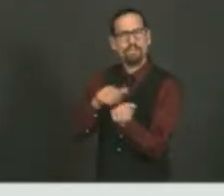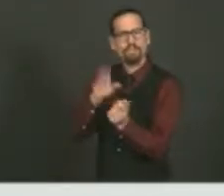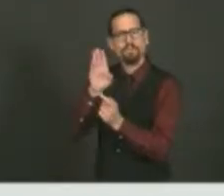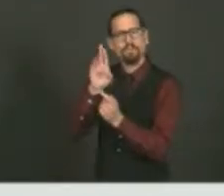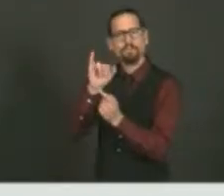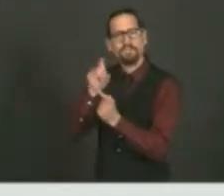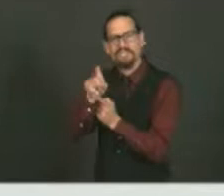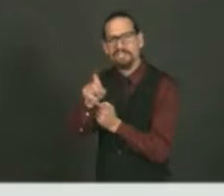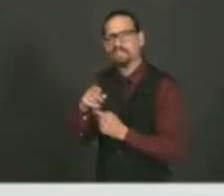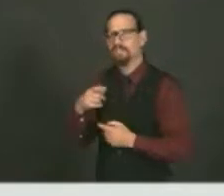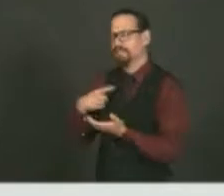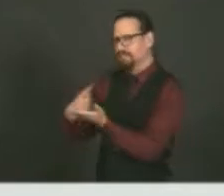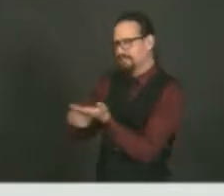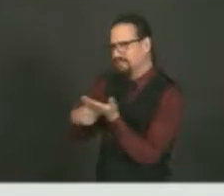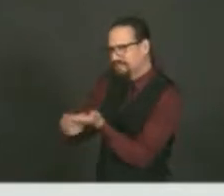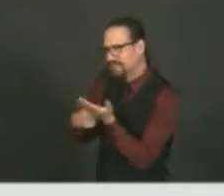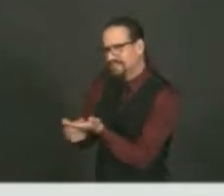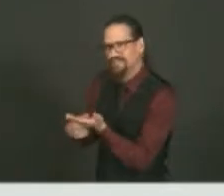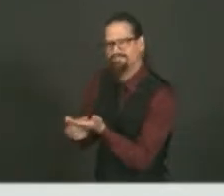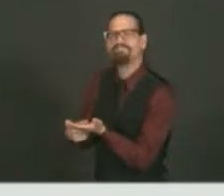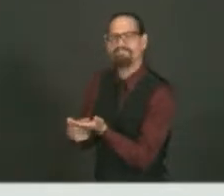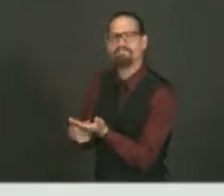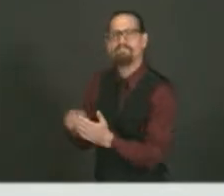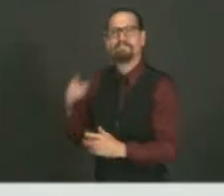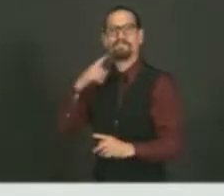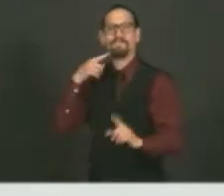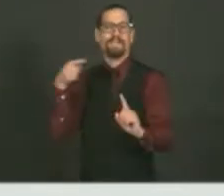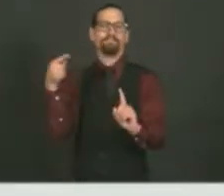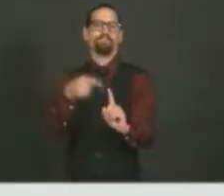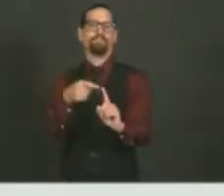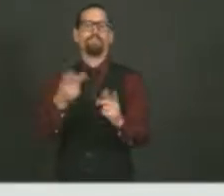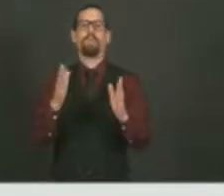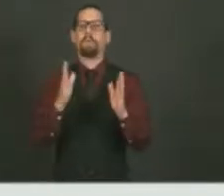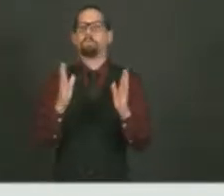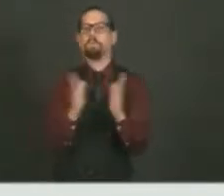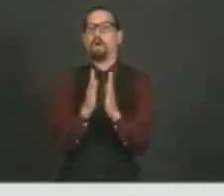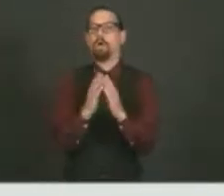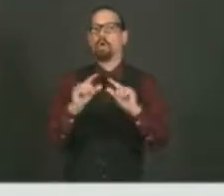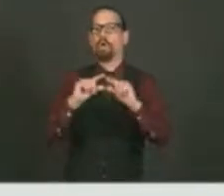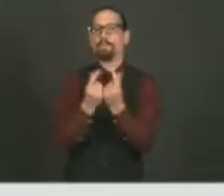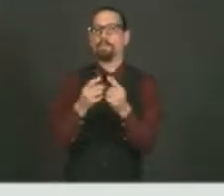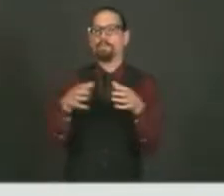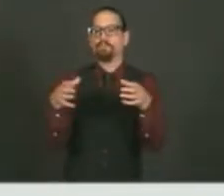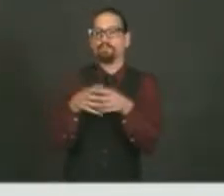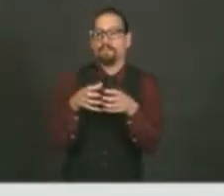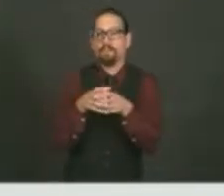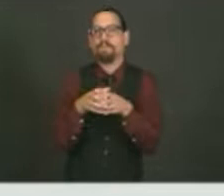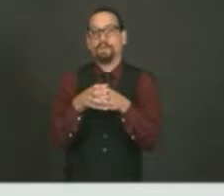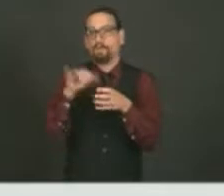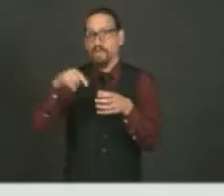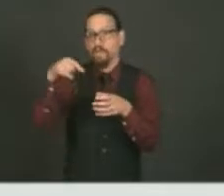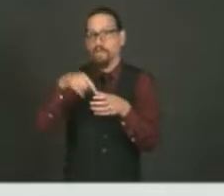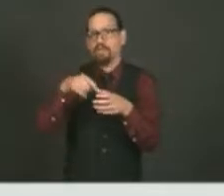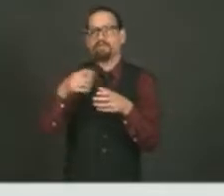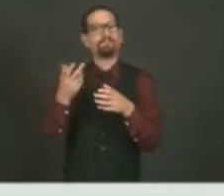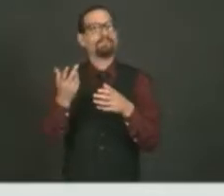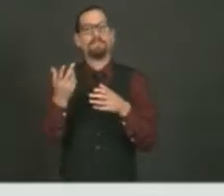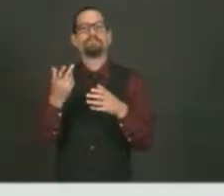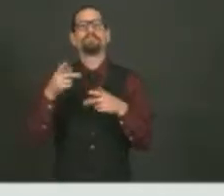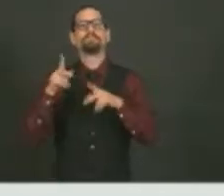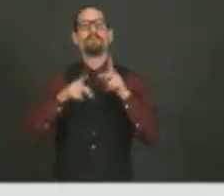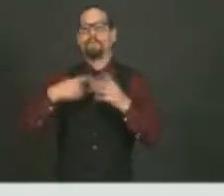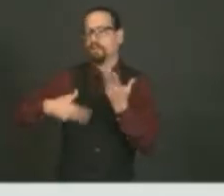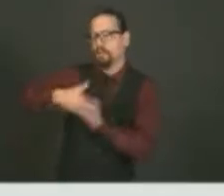no mask wearing, no social distancing. It started to add up. Wisconsin saw a